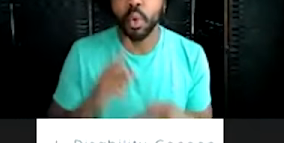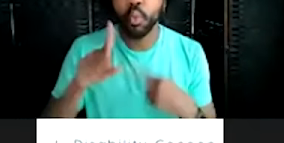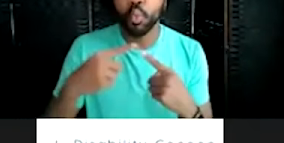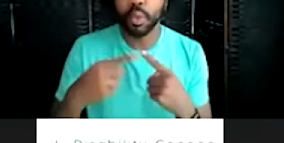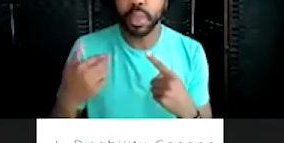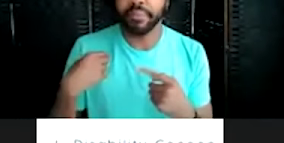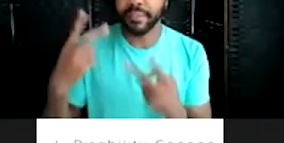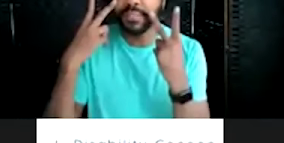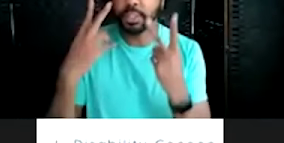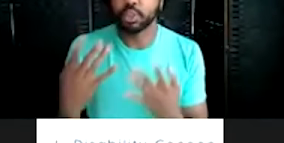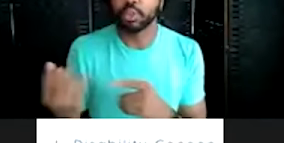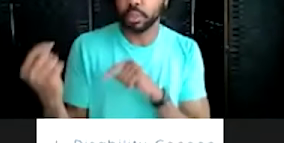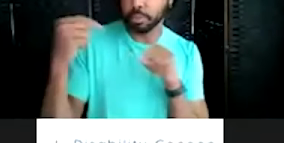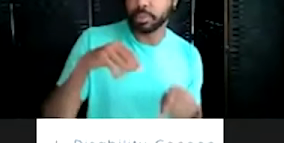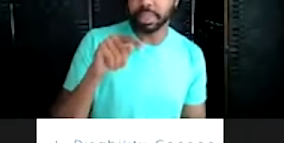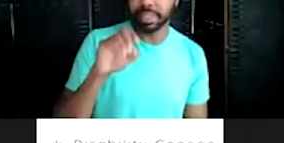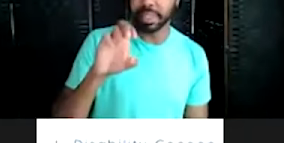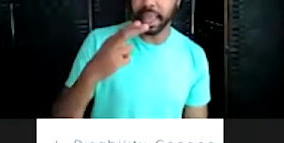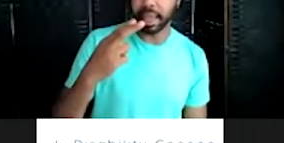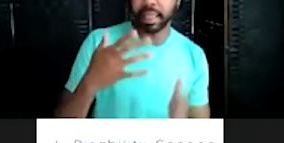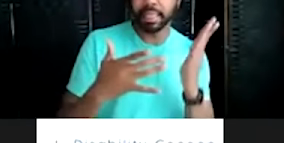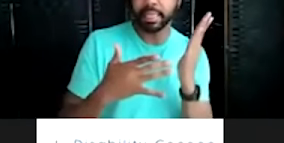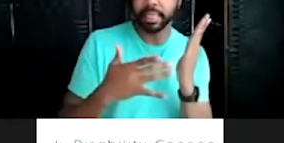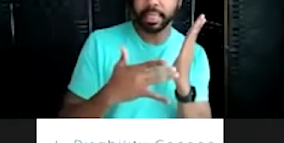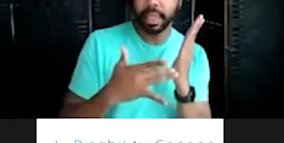Alexa, say hi to our visitors.